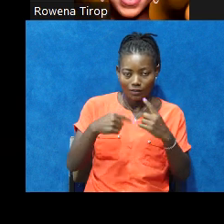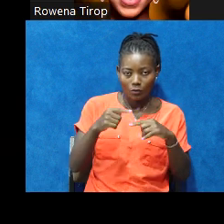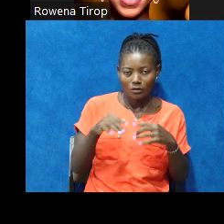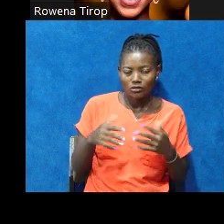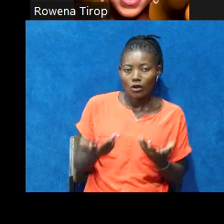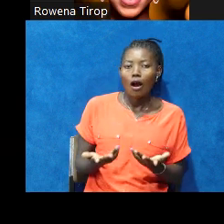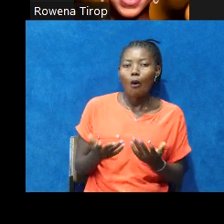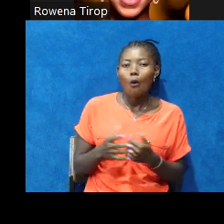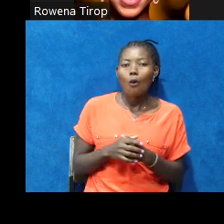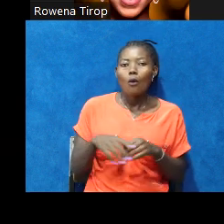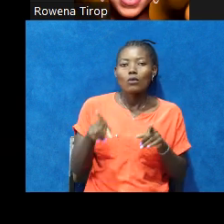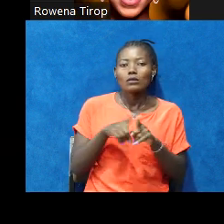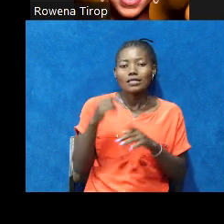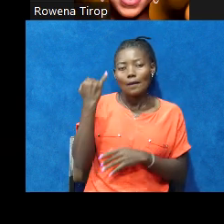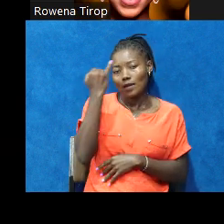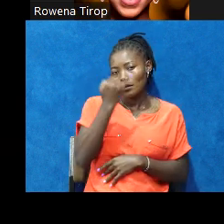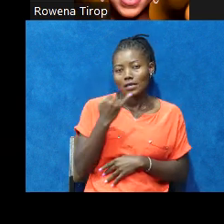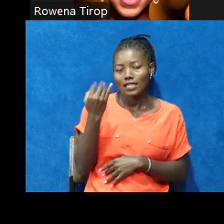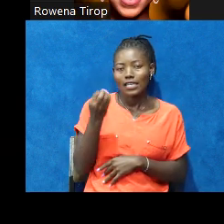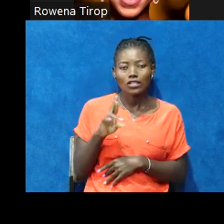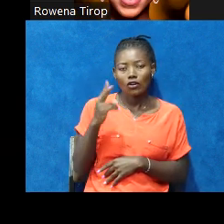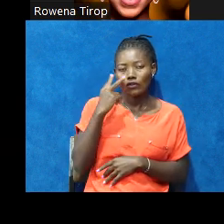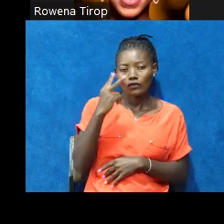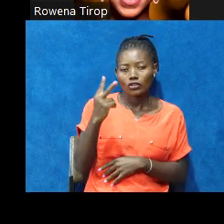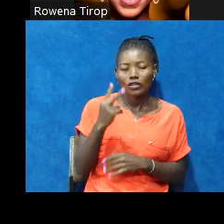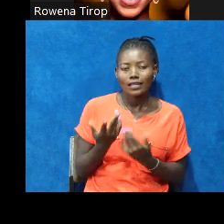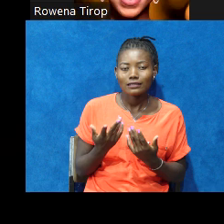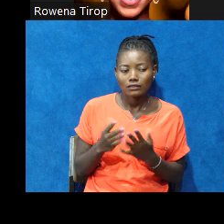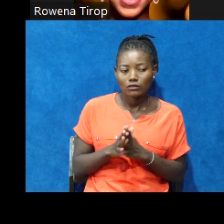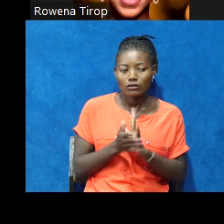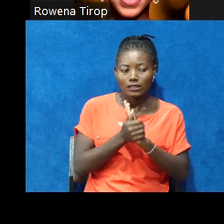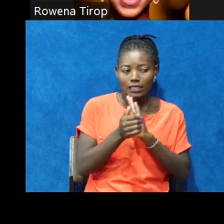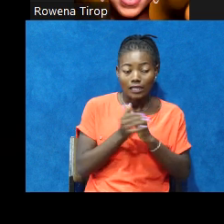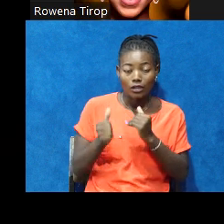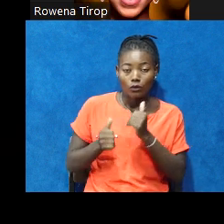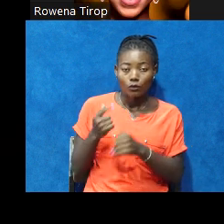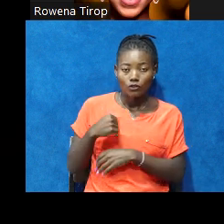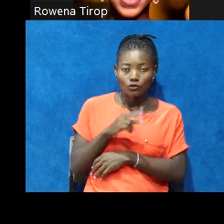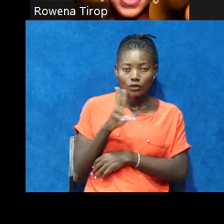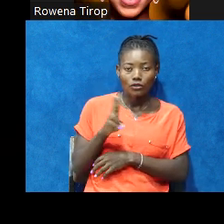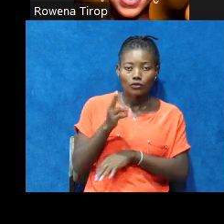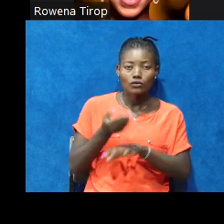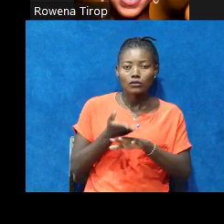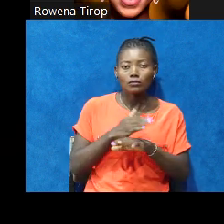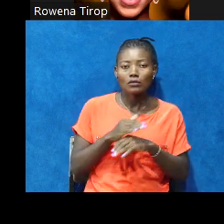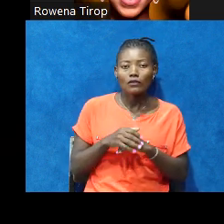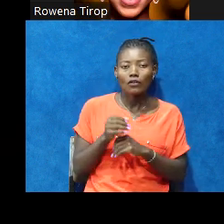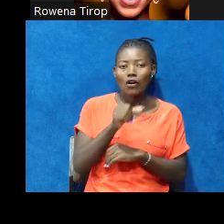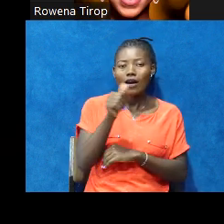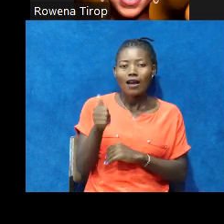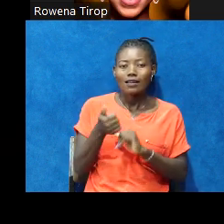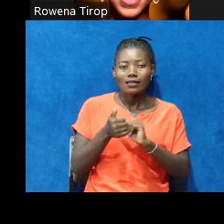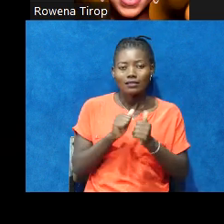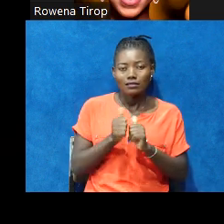is that? Then we have imagery or visualization. This is a technique we use before before